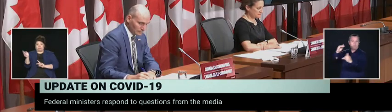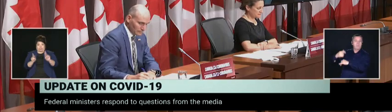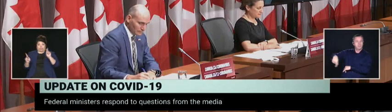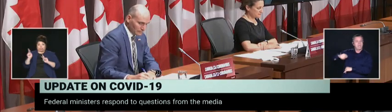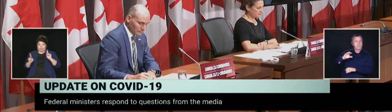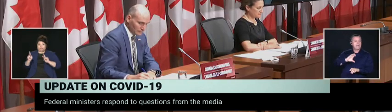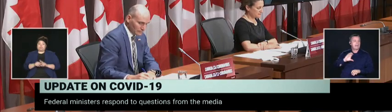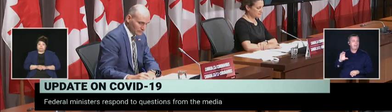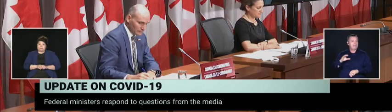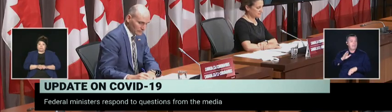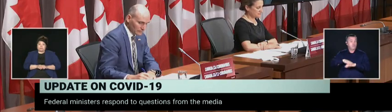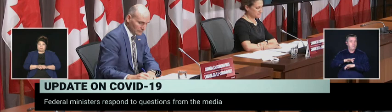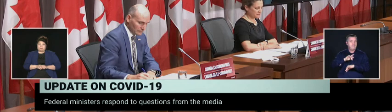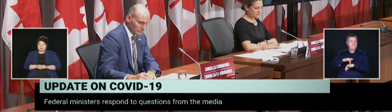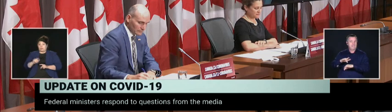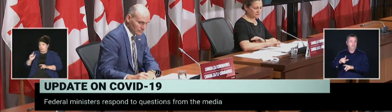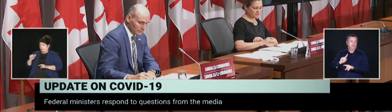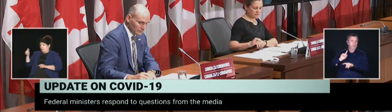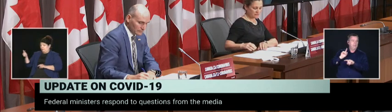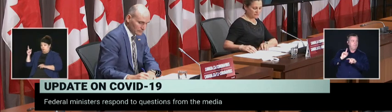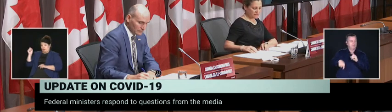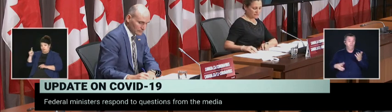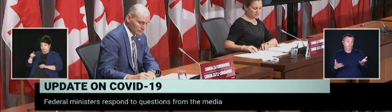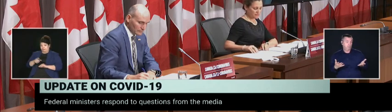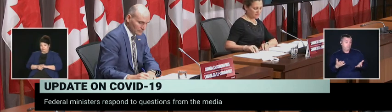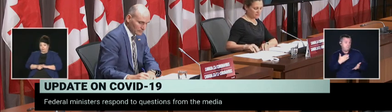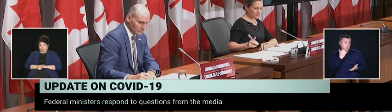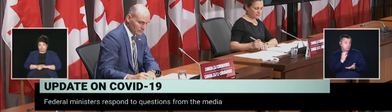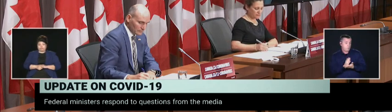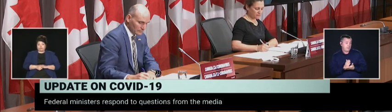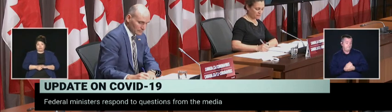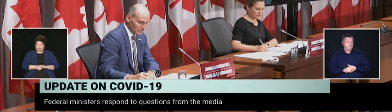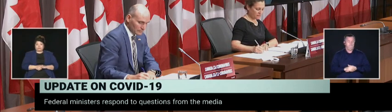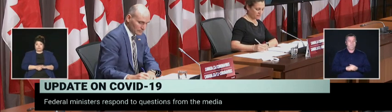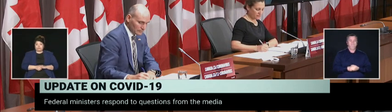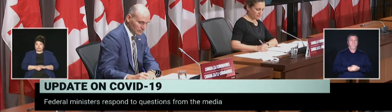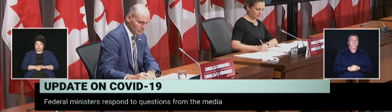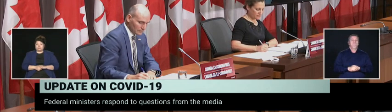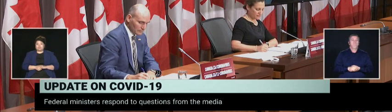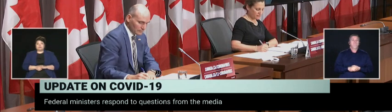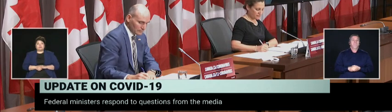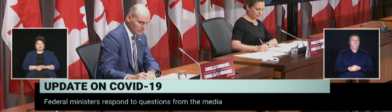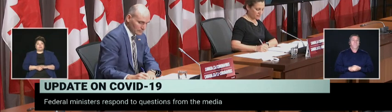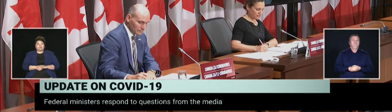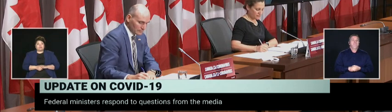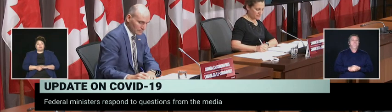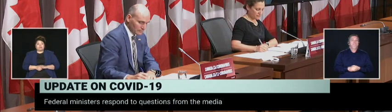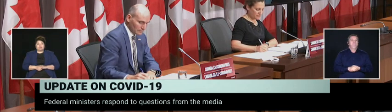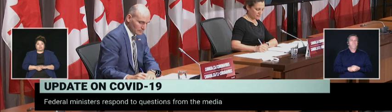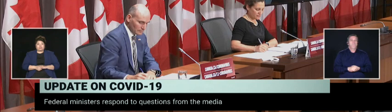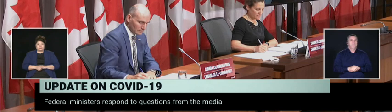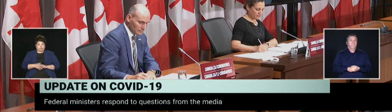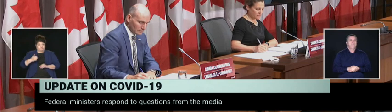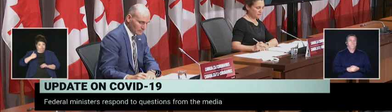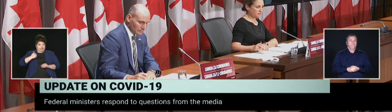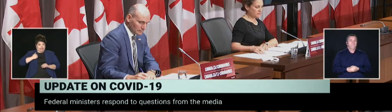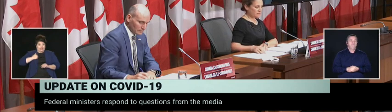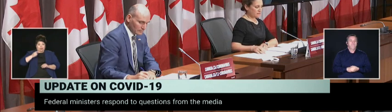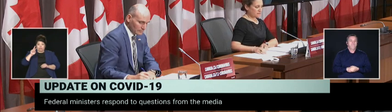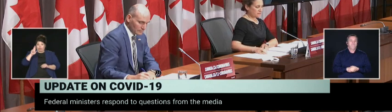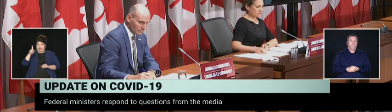please. Thank you. Our next question is from Teresa Wright from the Canadian Press. Please go ahead. À vous la